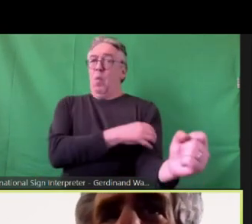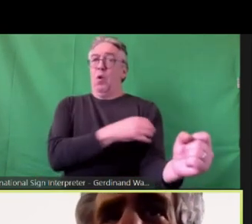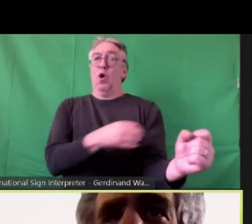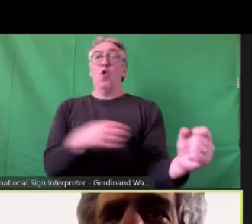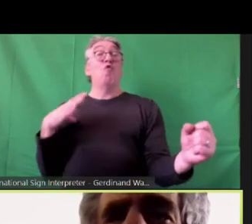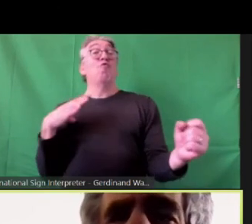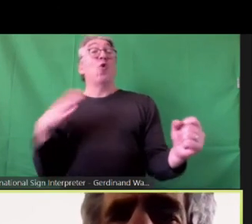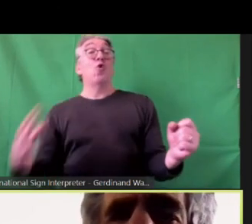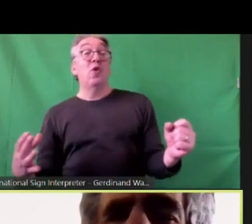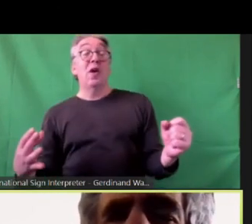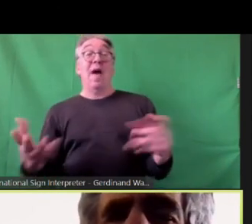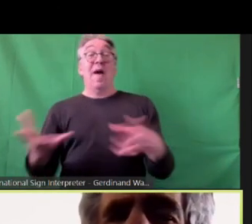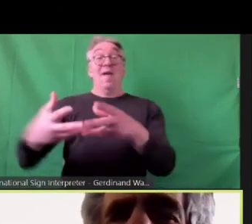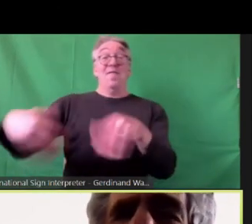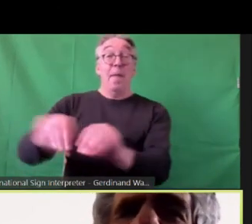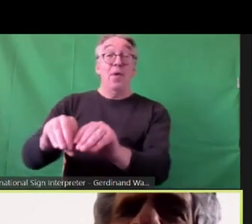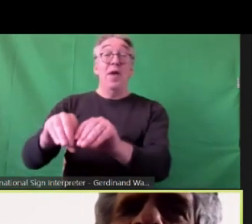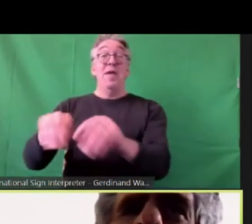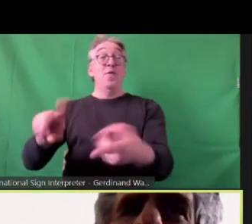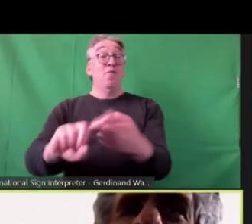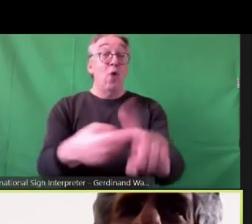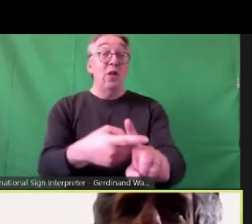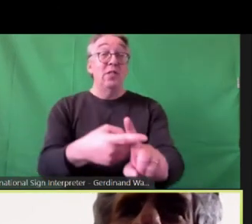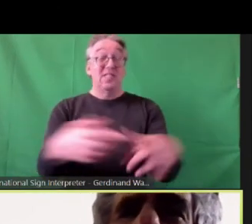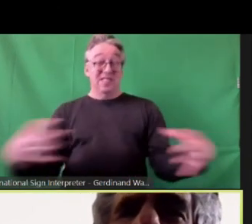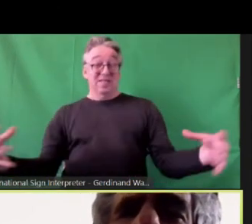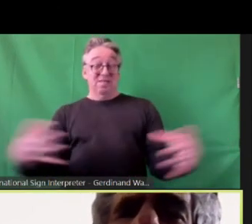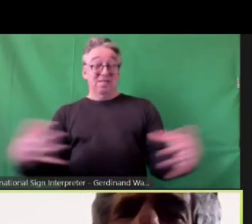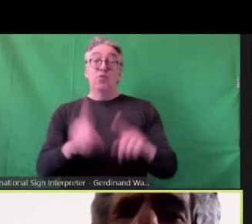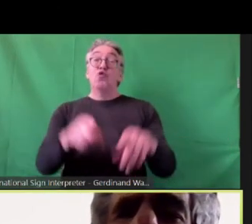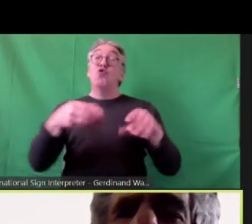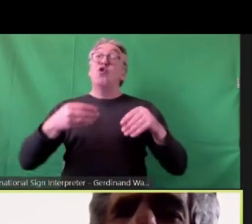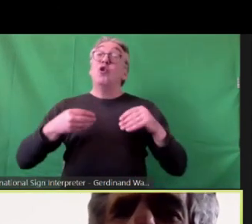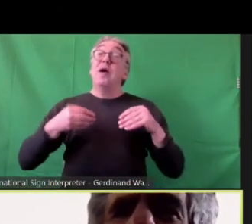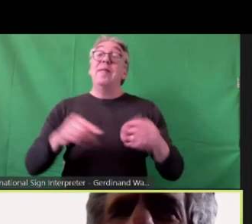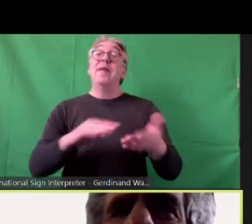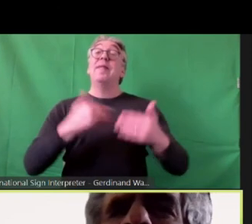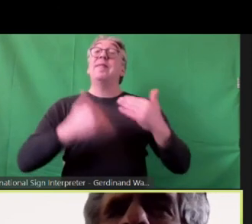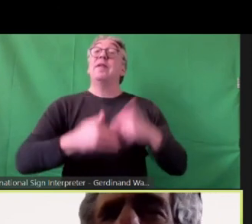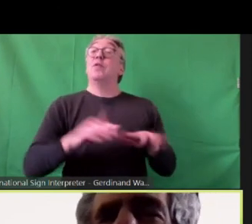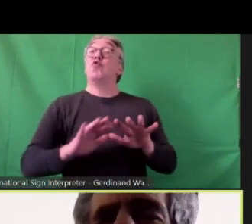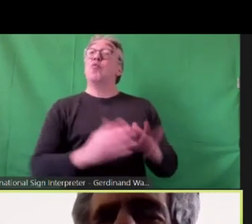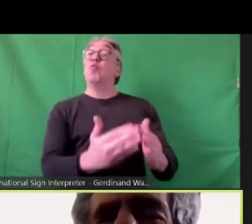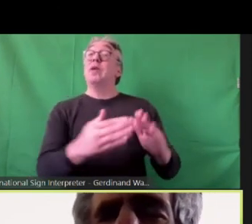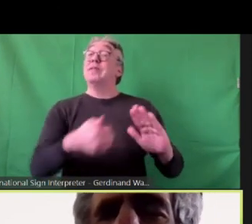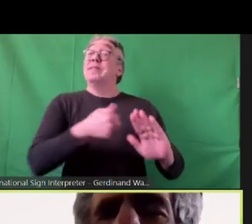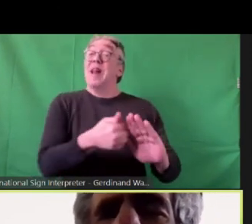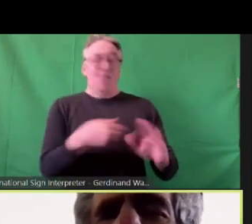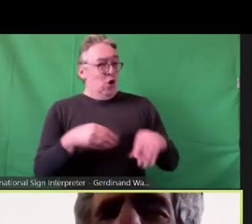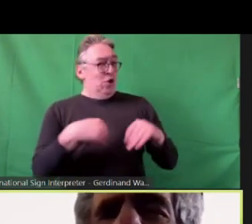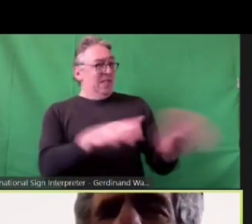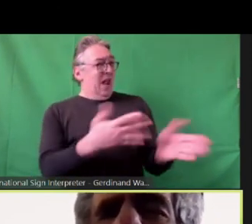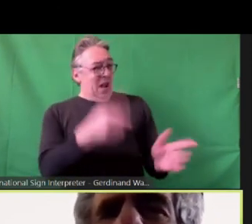and friends, and the power of family and friends, and selling ambition into the disability community itself, making sure that